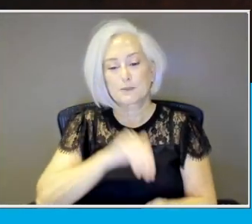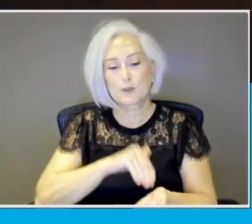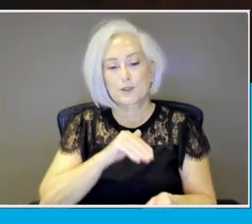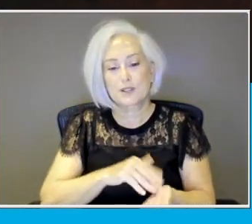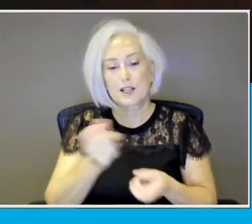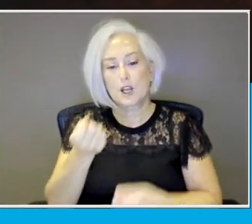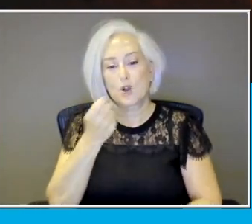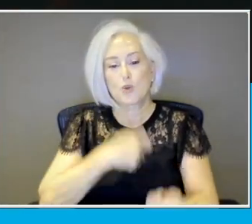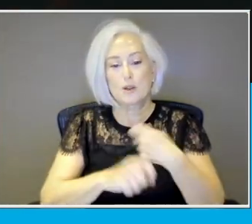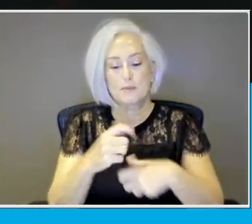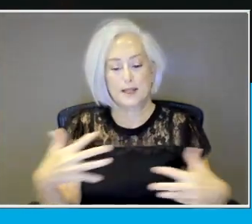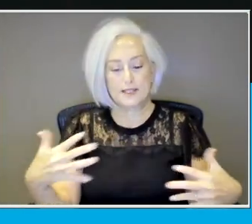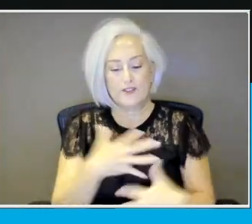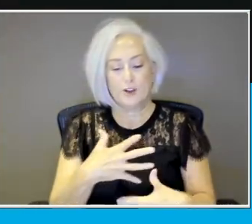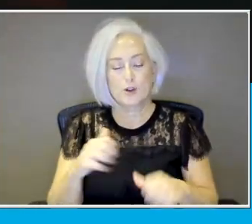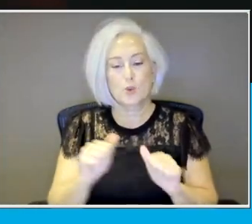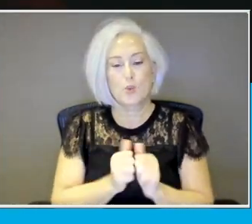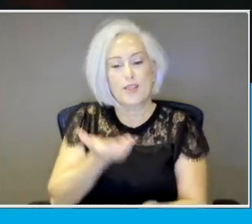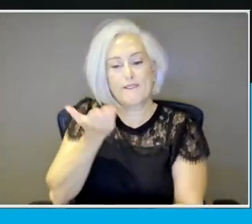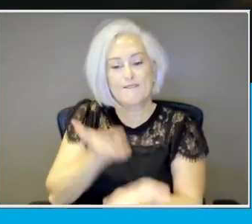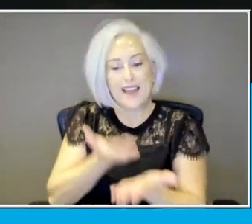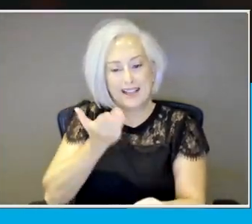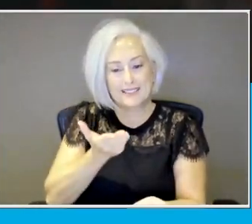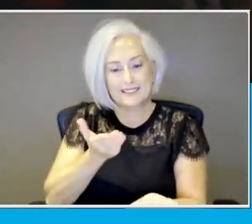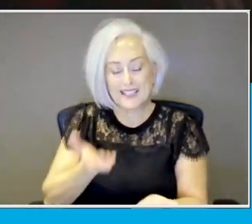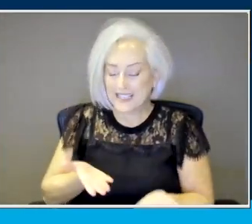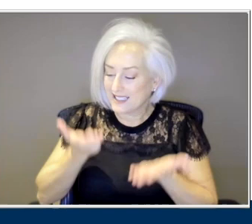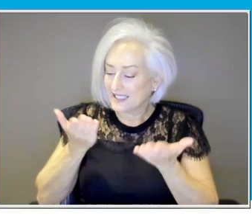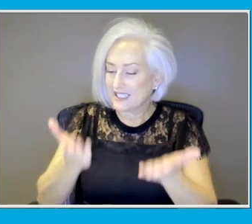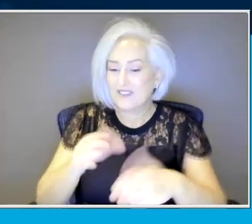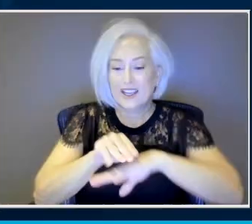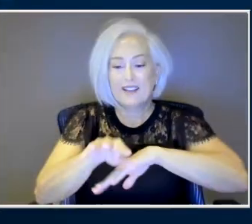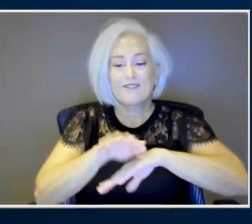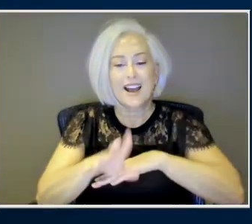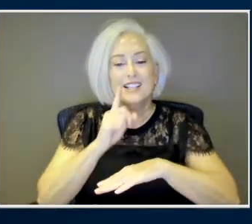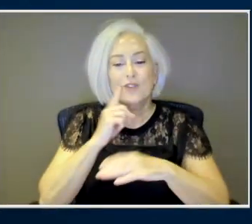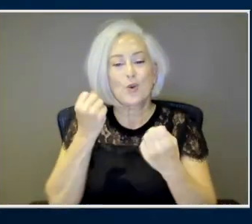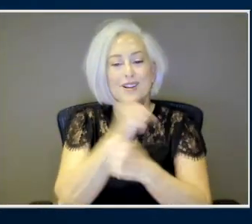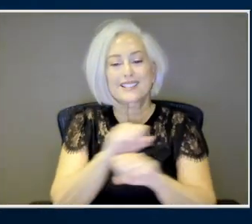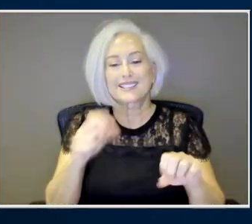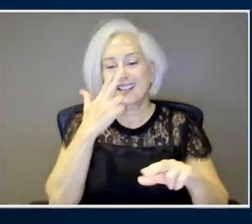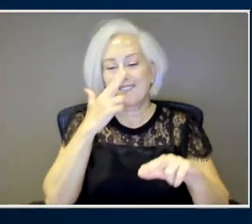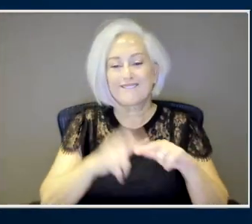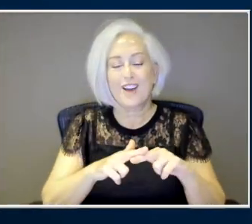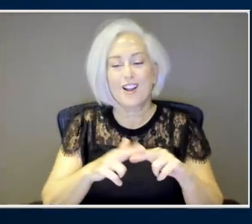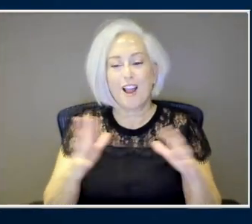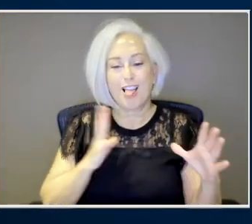fear with facts, giving the best advice for a safe, fun holiday. Friday at 8.